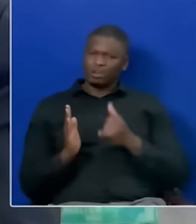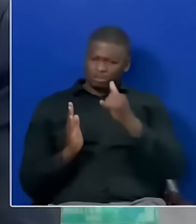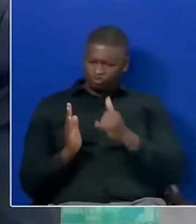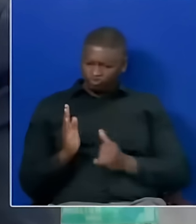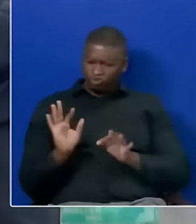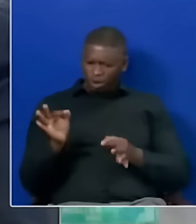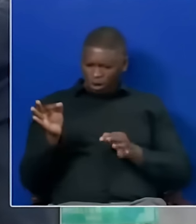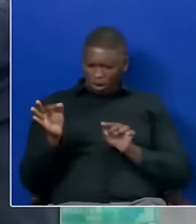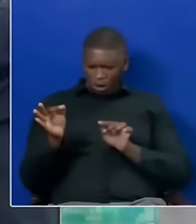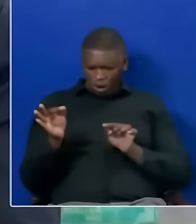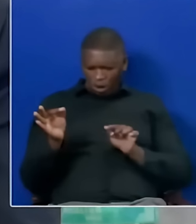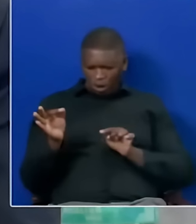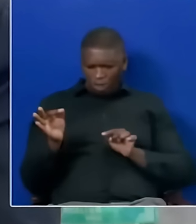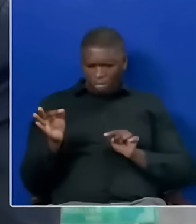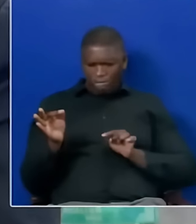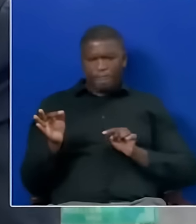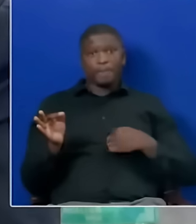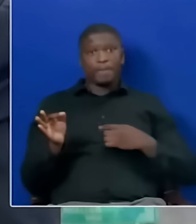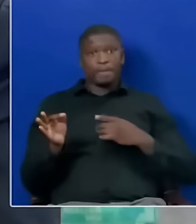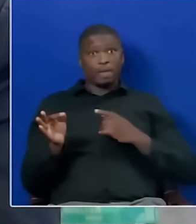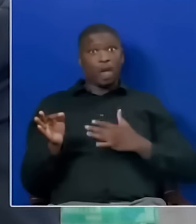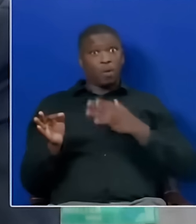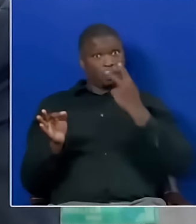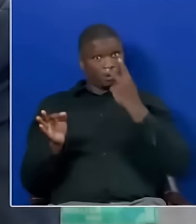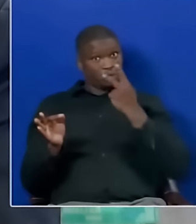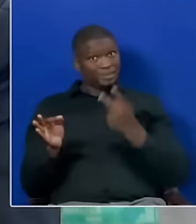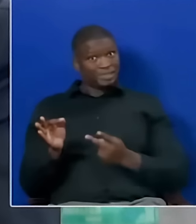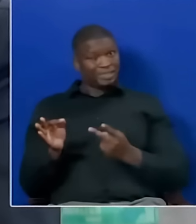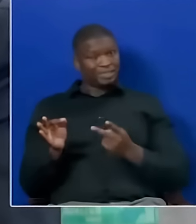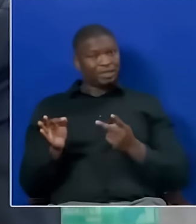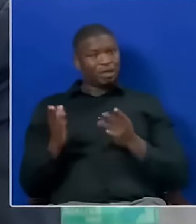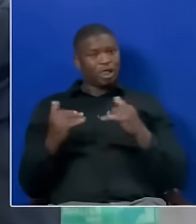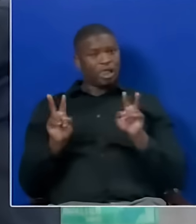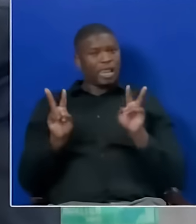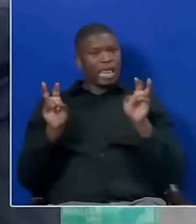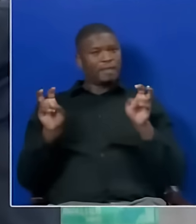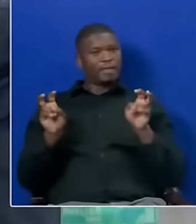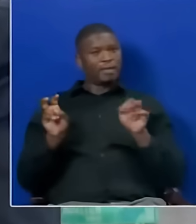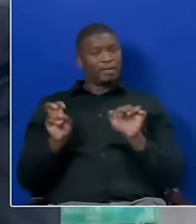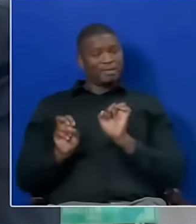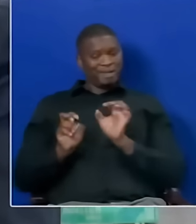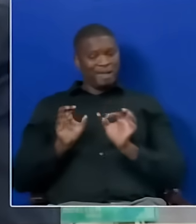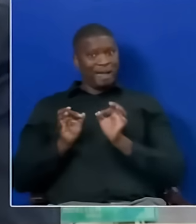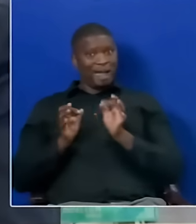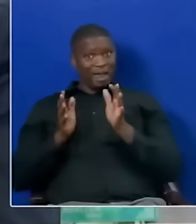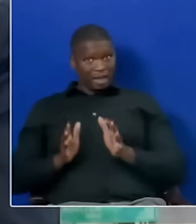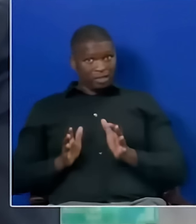saw, I wanted to see if in the statement, did the analyst did the work?